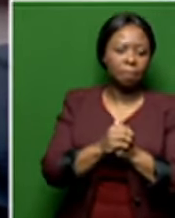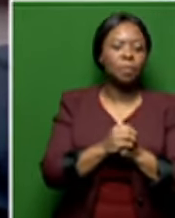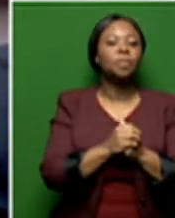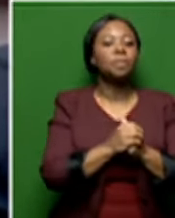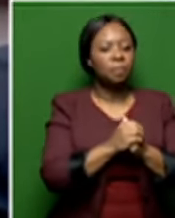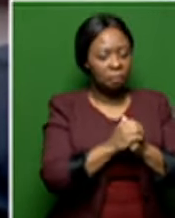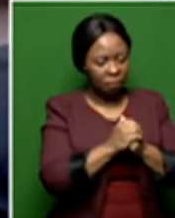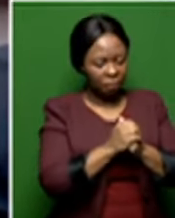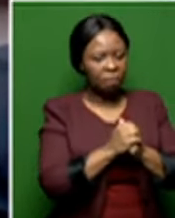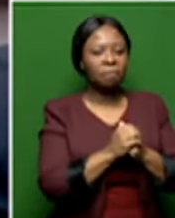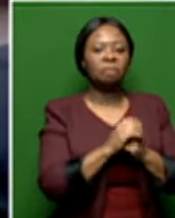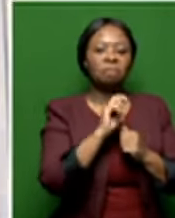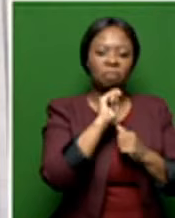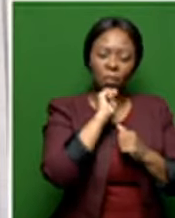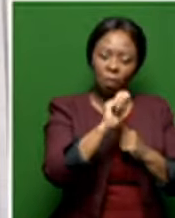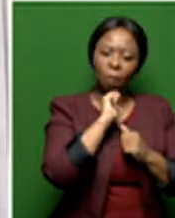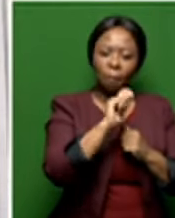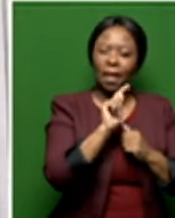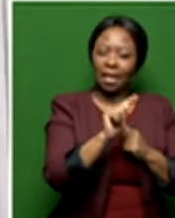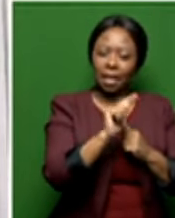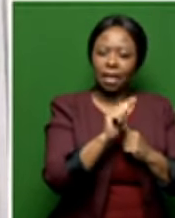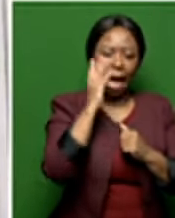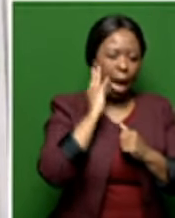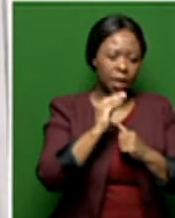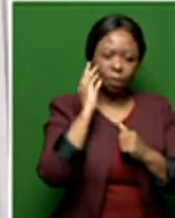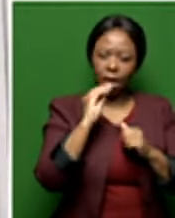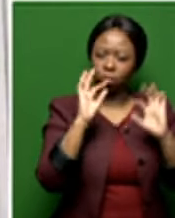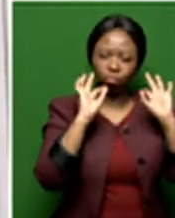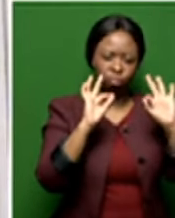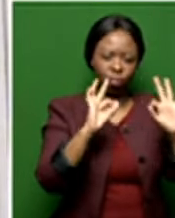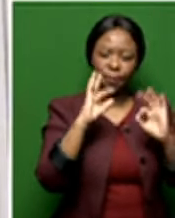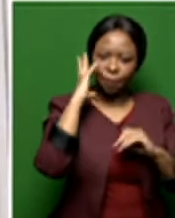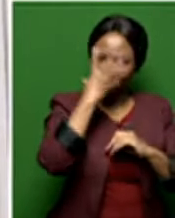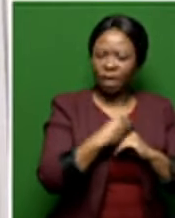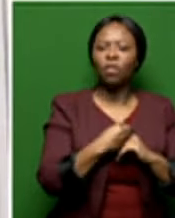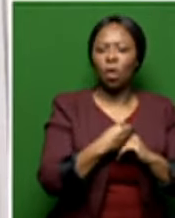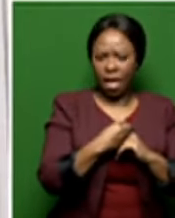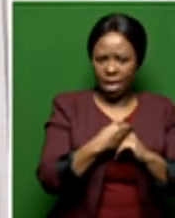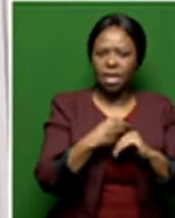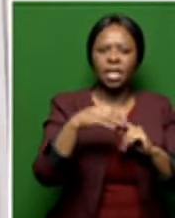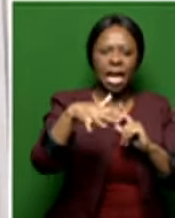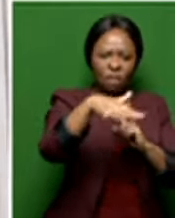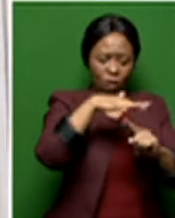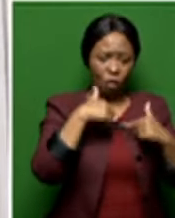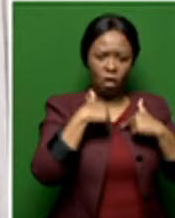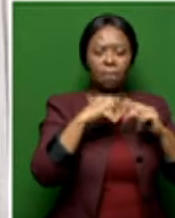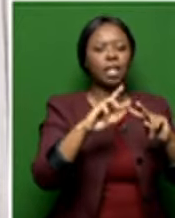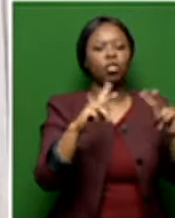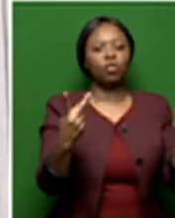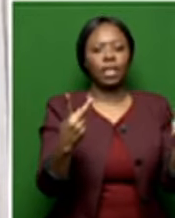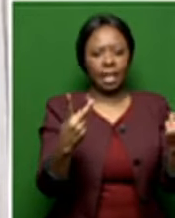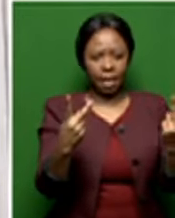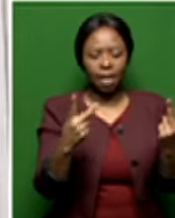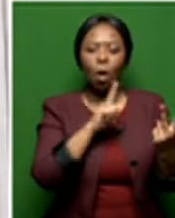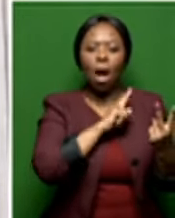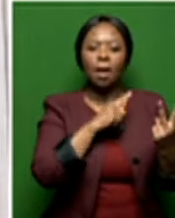It was definitely an amazing experience. I have to say it was a totally different environment for me. I'm normally used to a